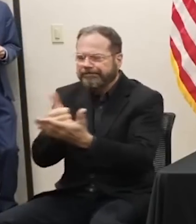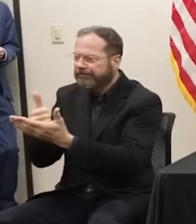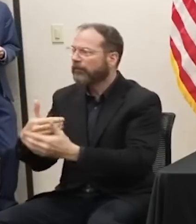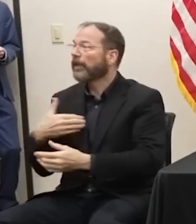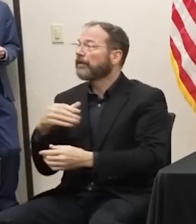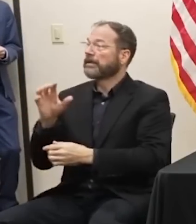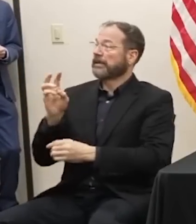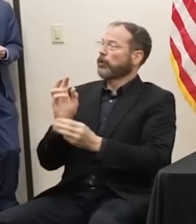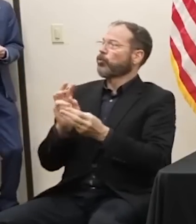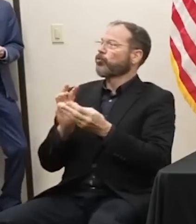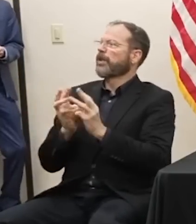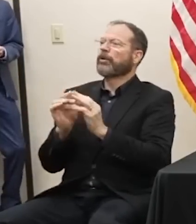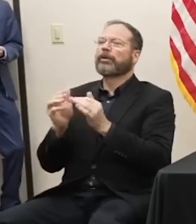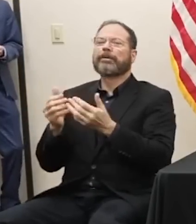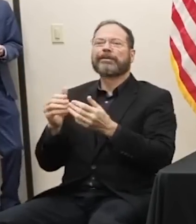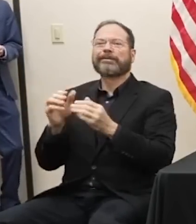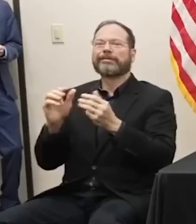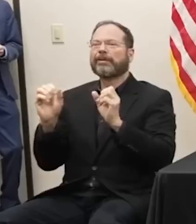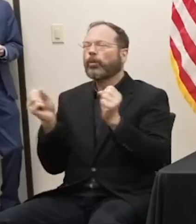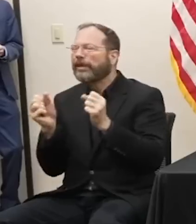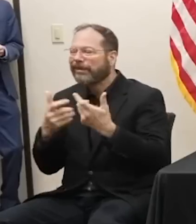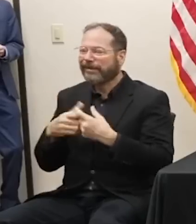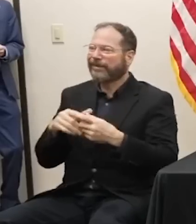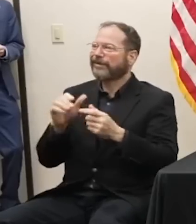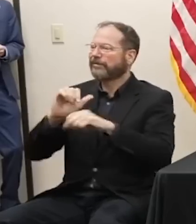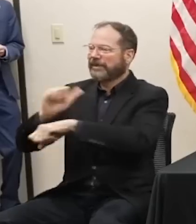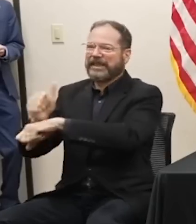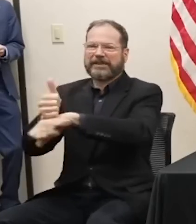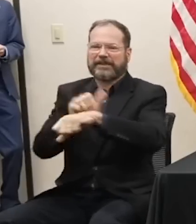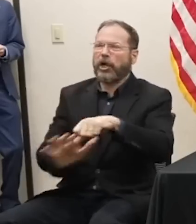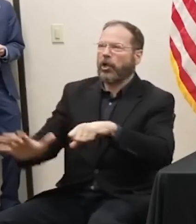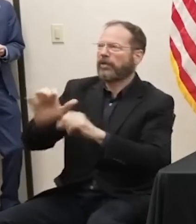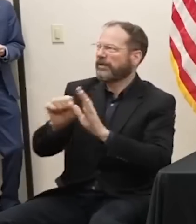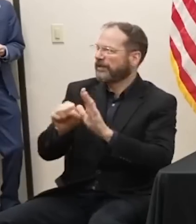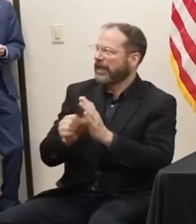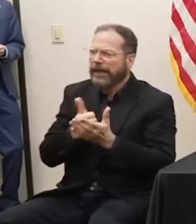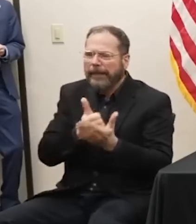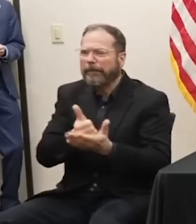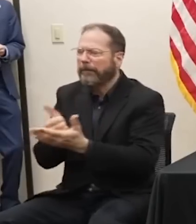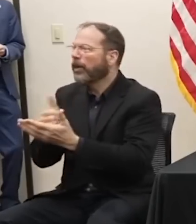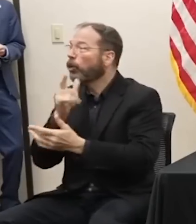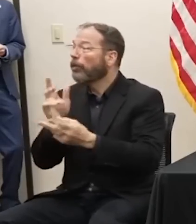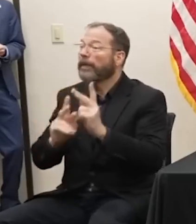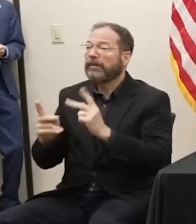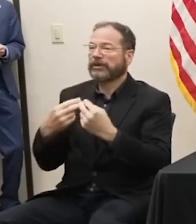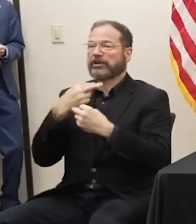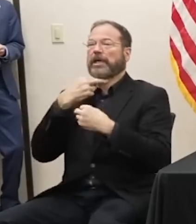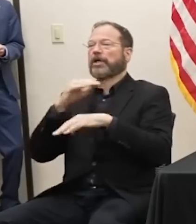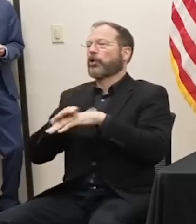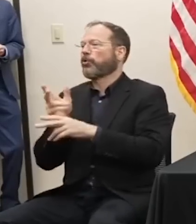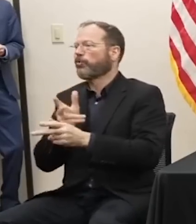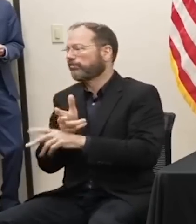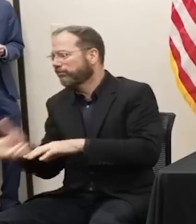6 winter weather packages positioned across the state to assist stranded motorists, clear roadways